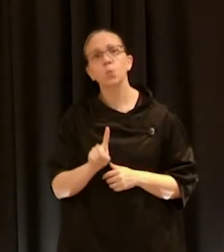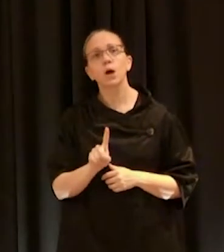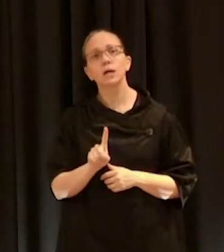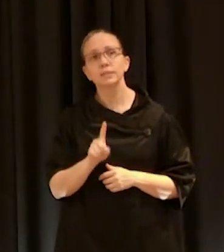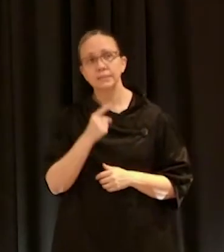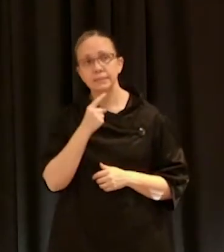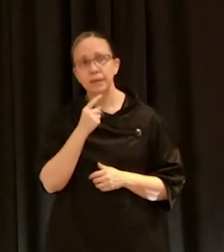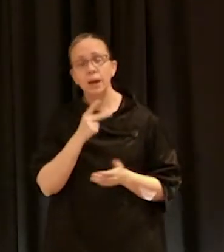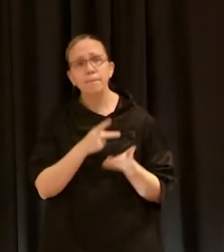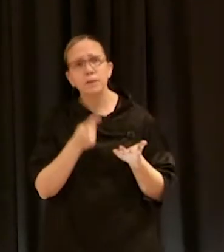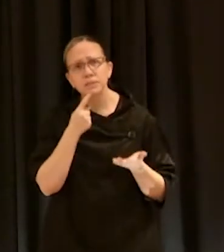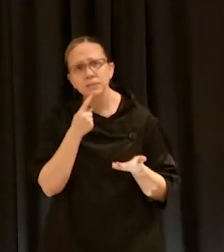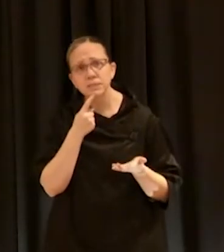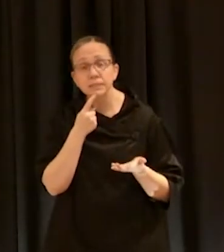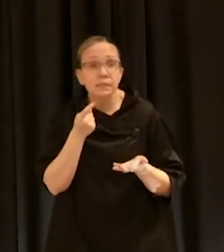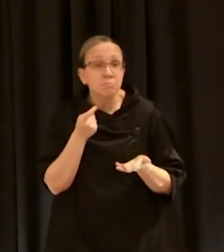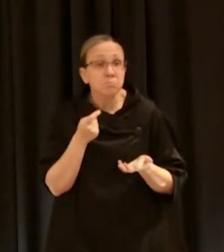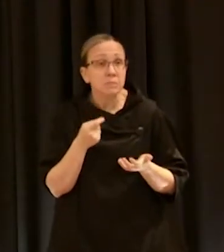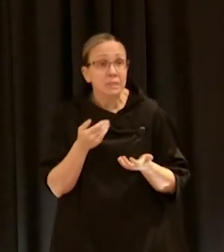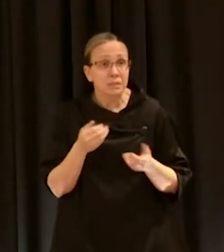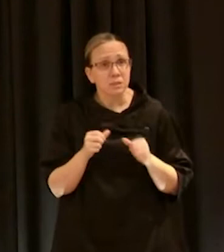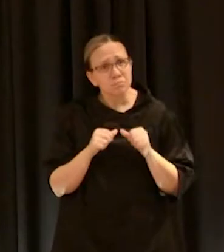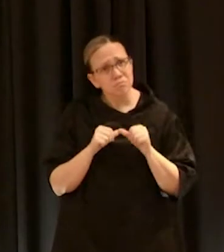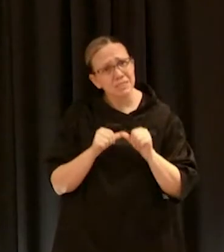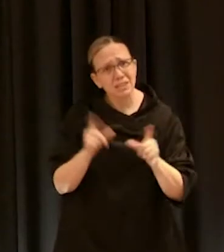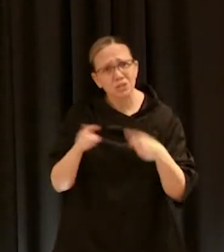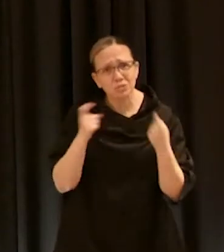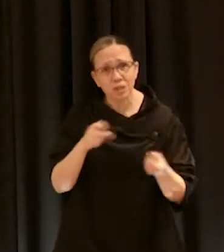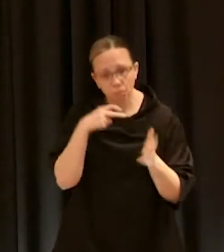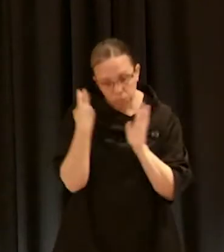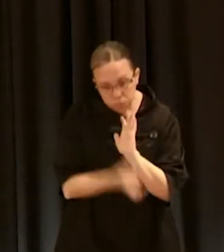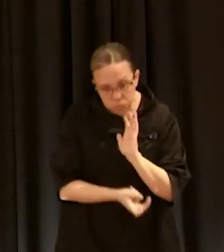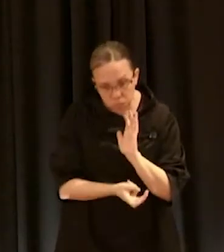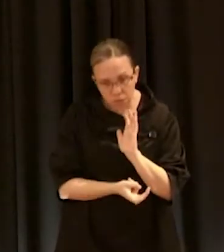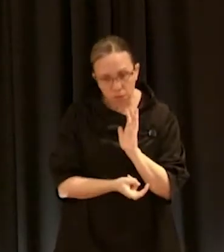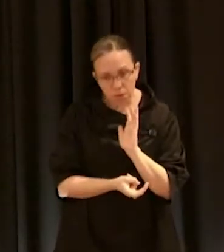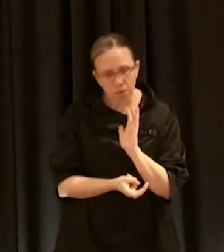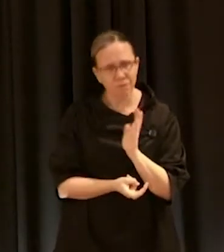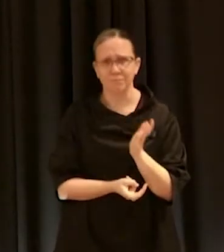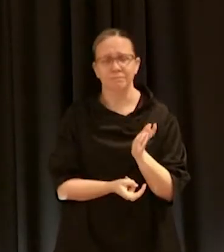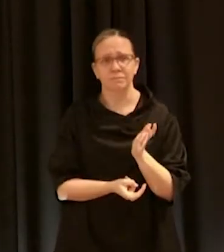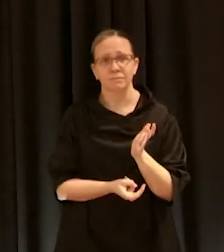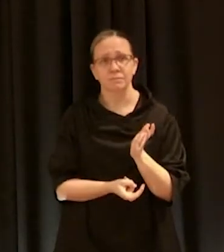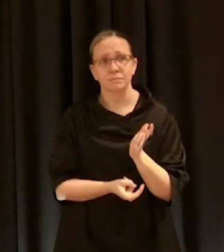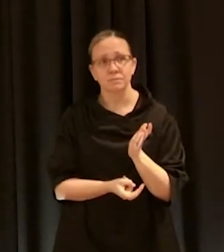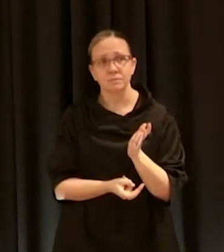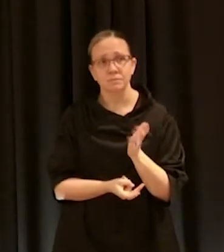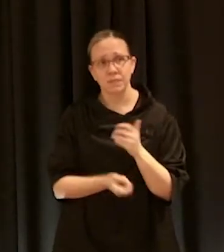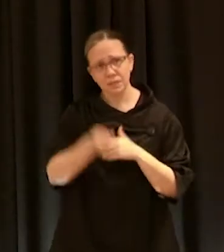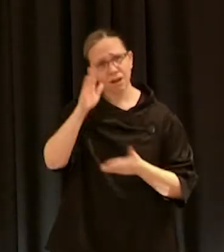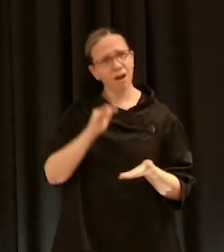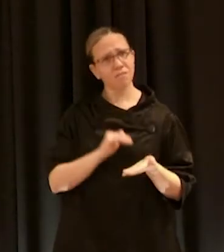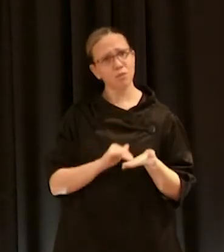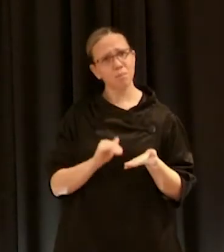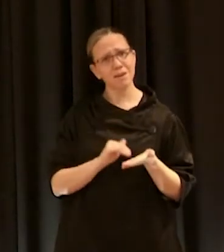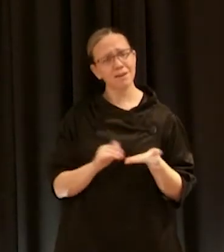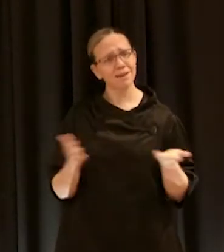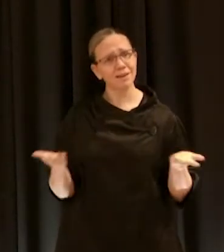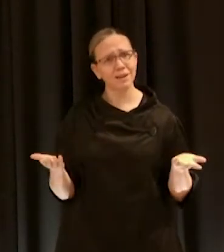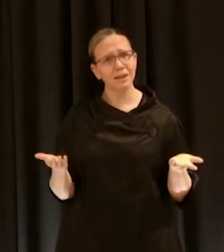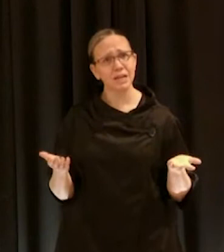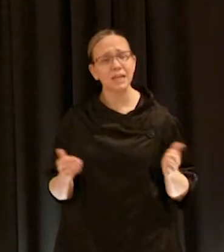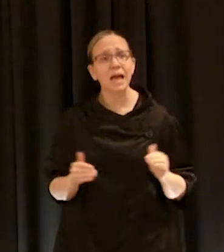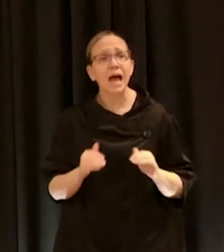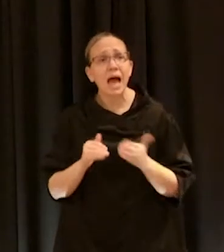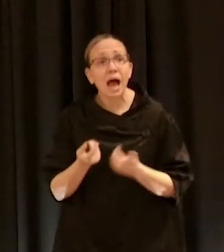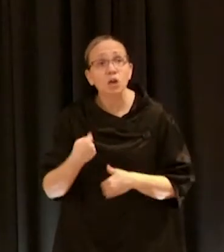Romans chapter 6, verse 1. Paul says, Shall we continue in sin that grace may abound? God forbid.